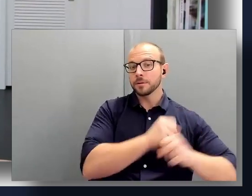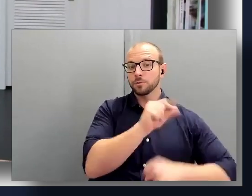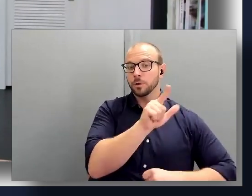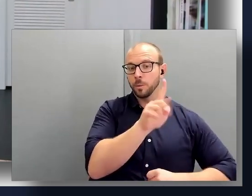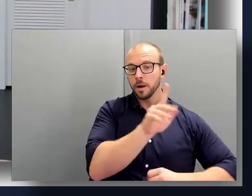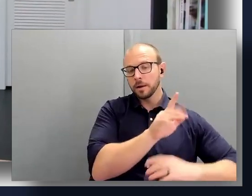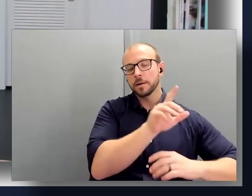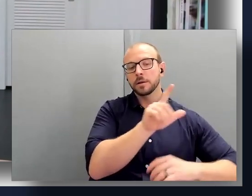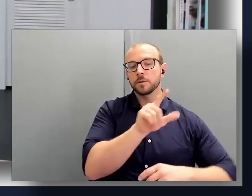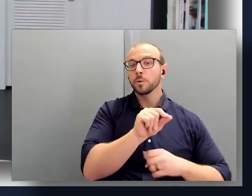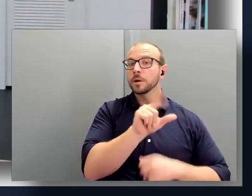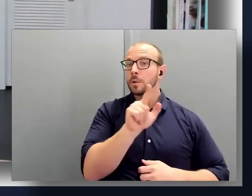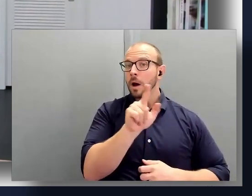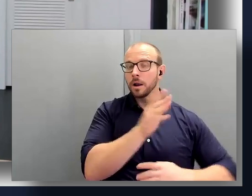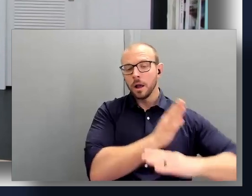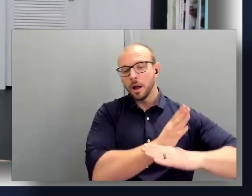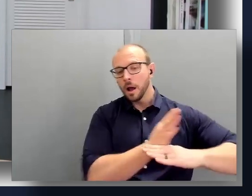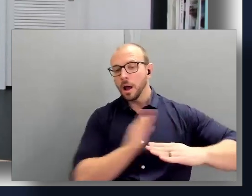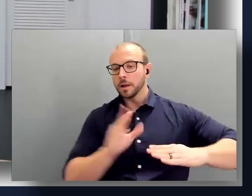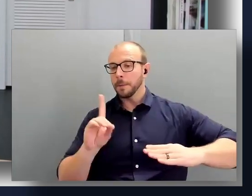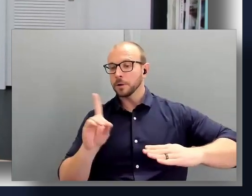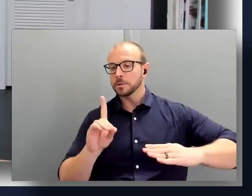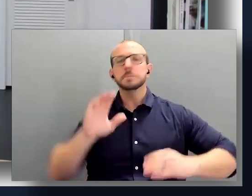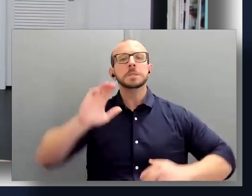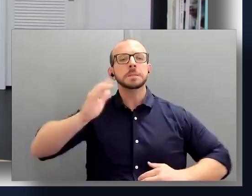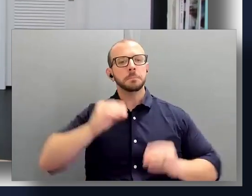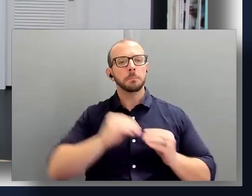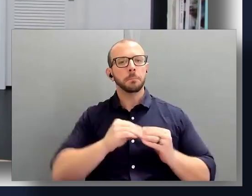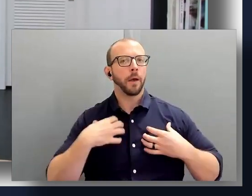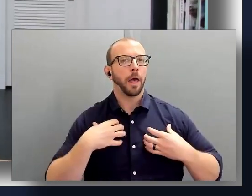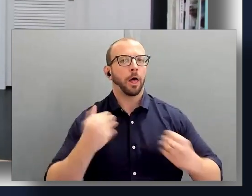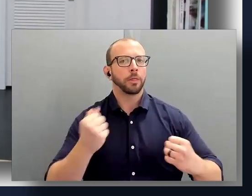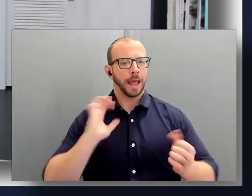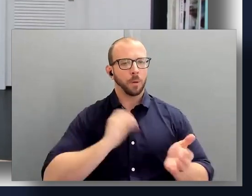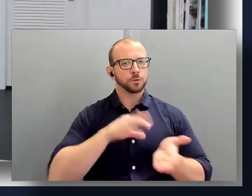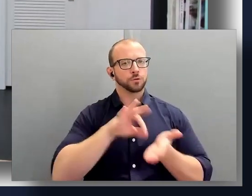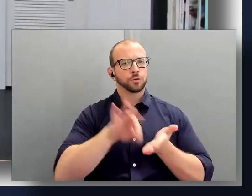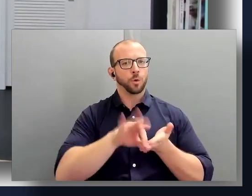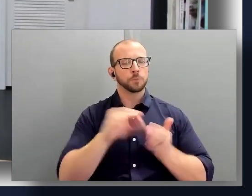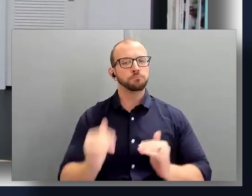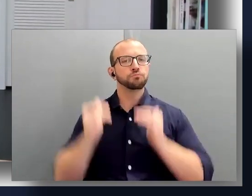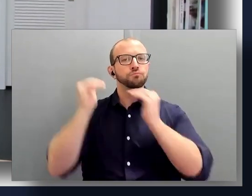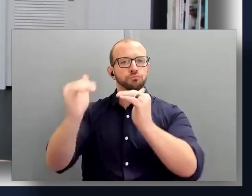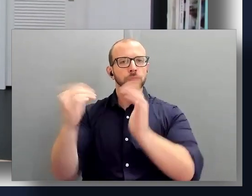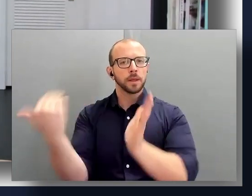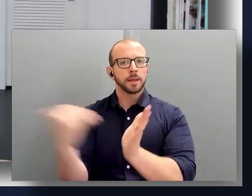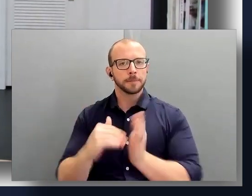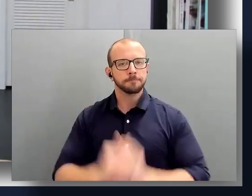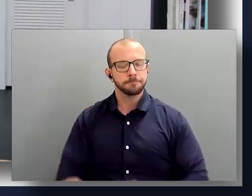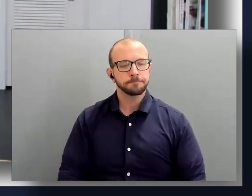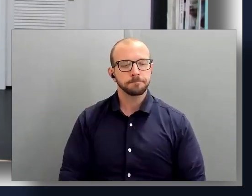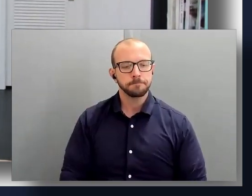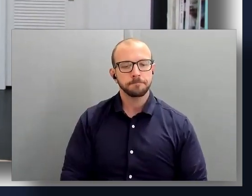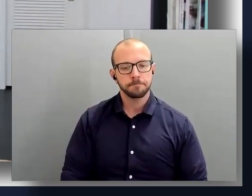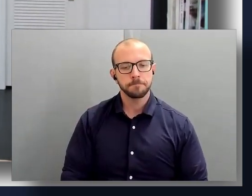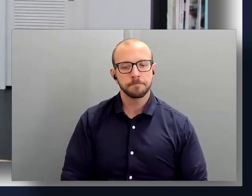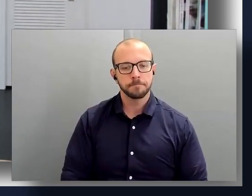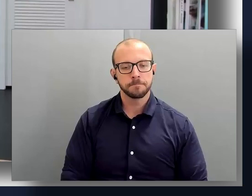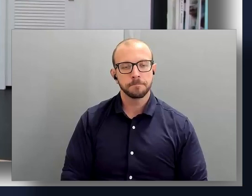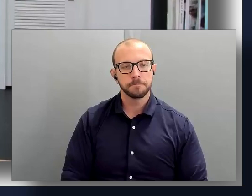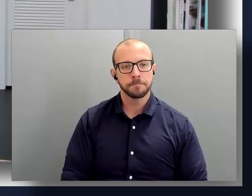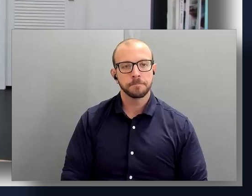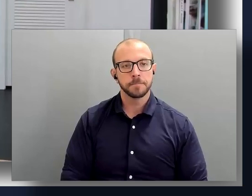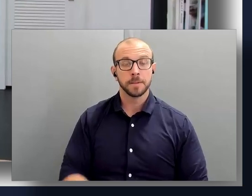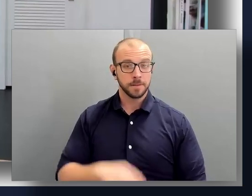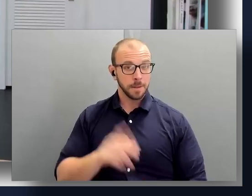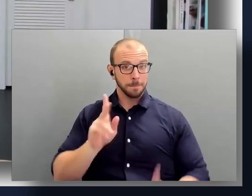healthier than it had been, at least more stable. And our score increased as a result. What makes people